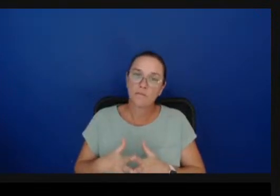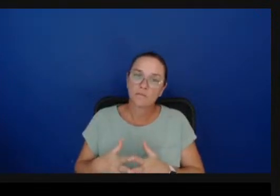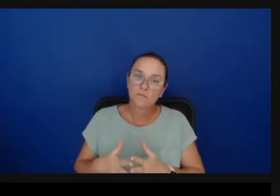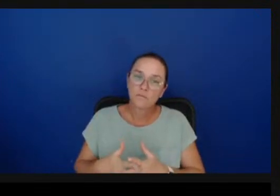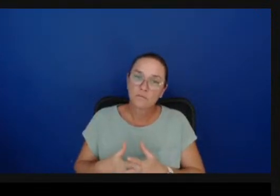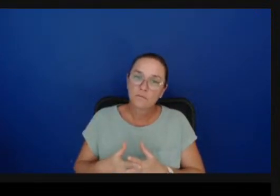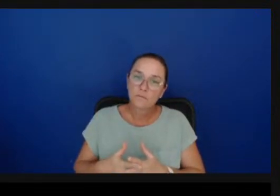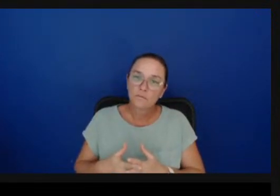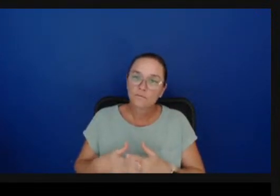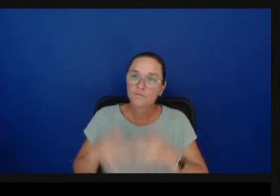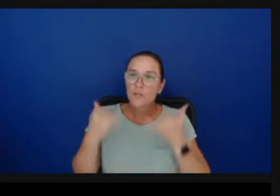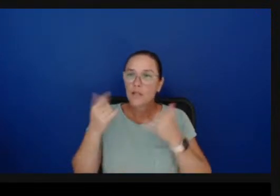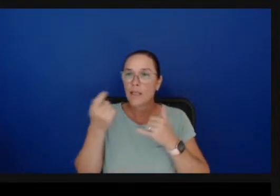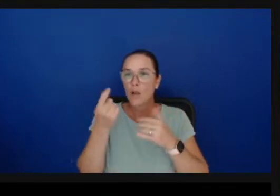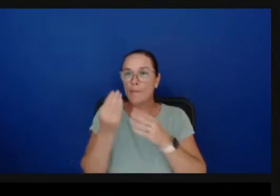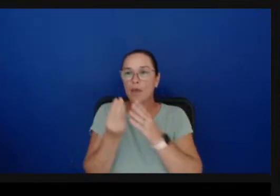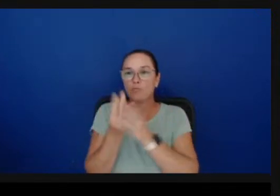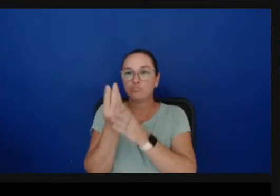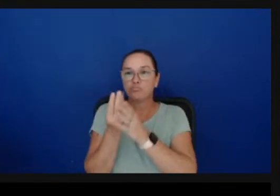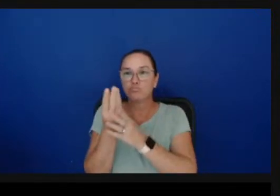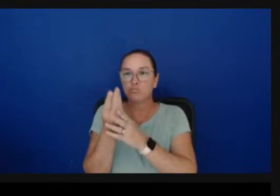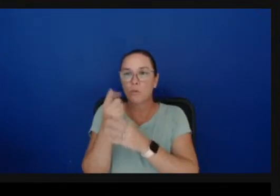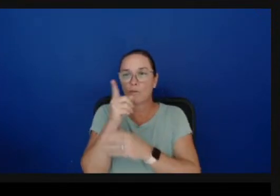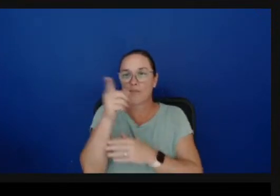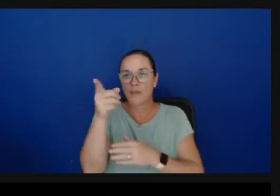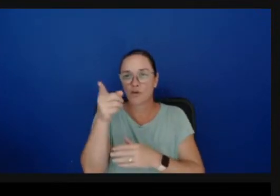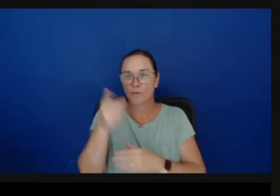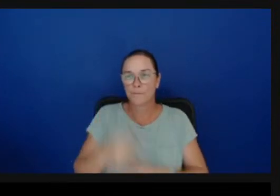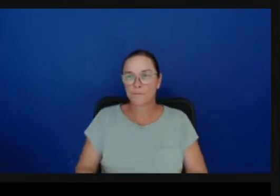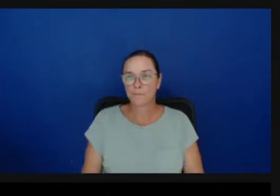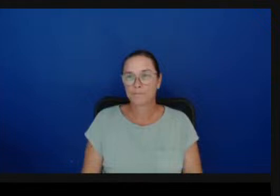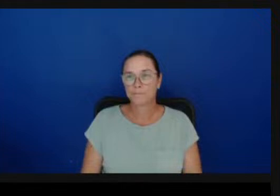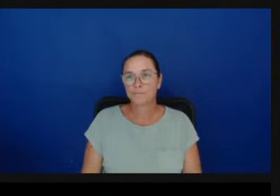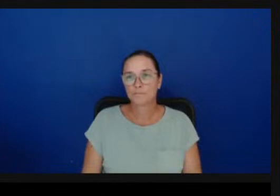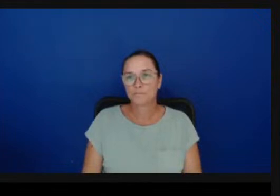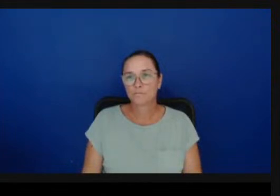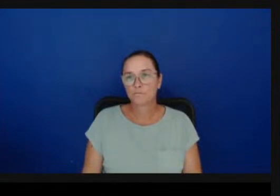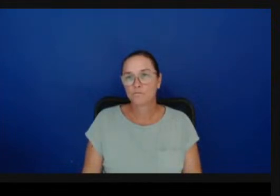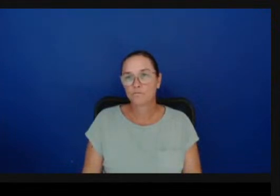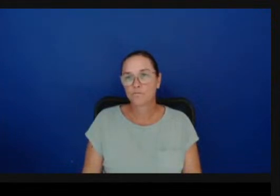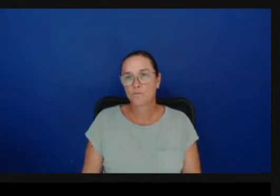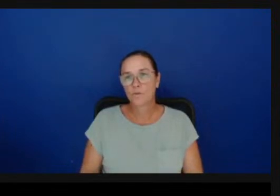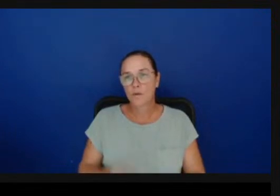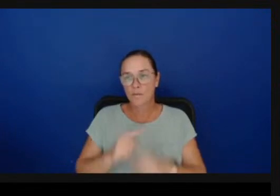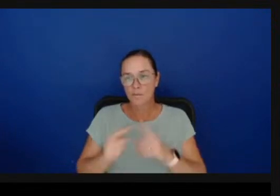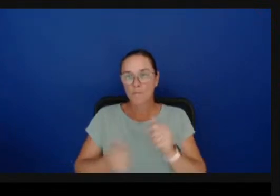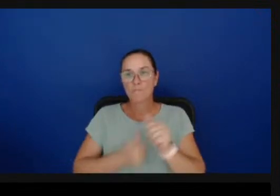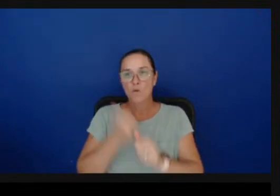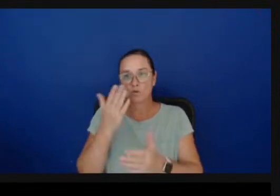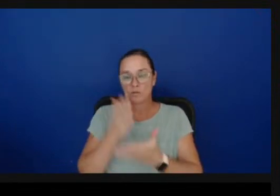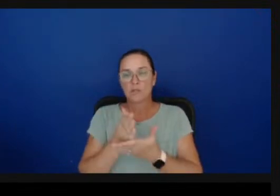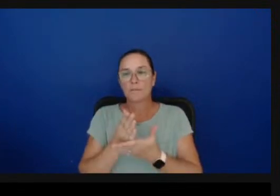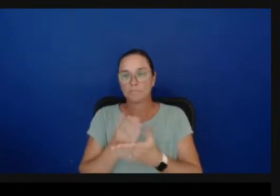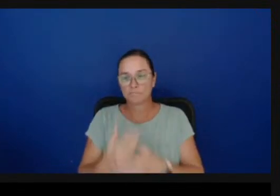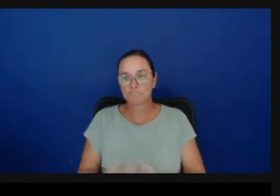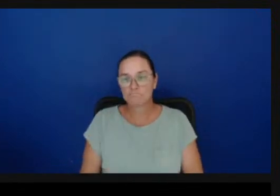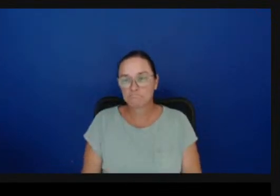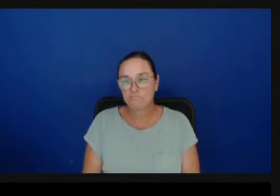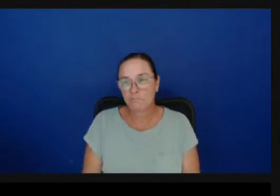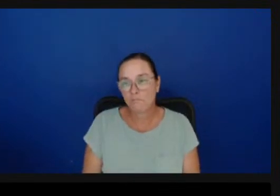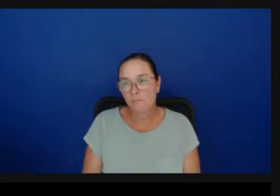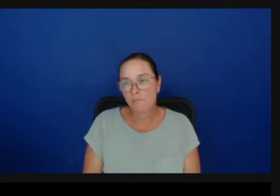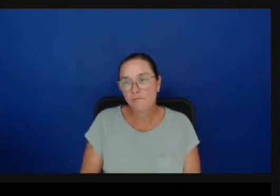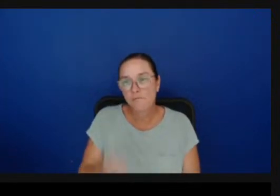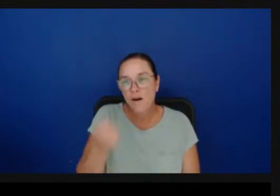So there's still a little bit of lava coming out way up here, but largely it stopped flowing in the channel. You see a little bit